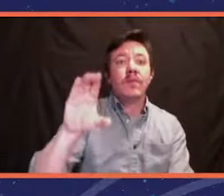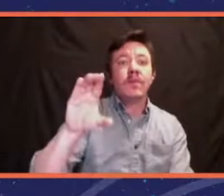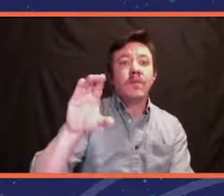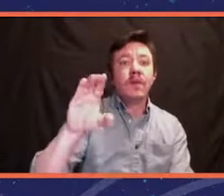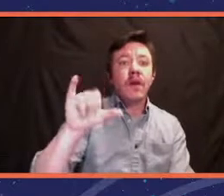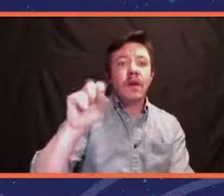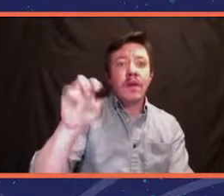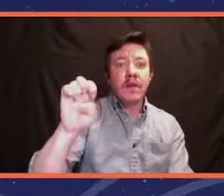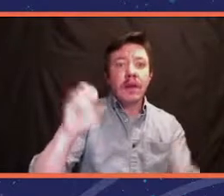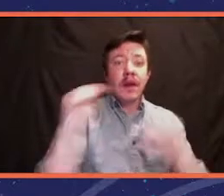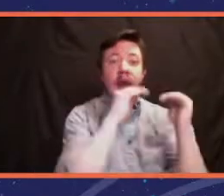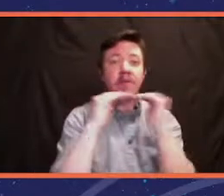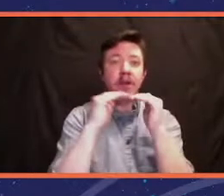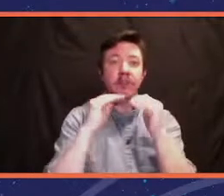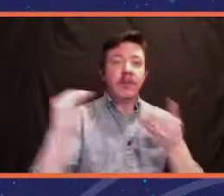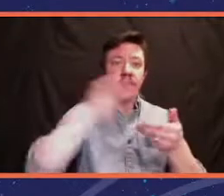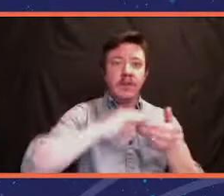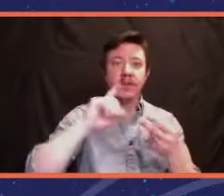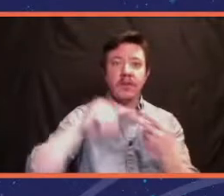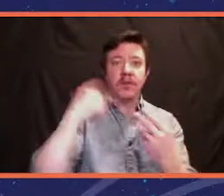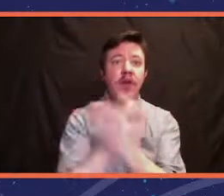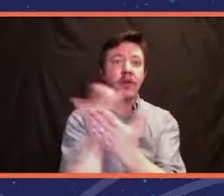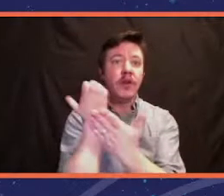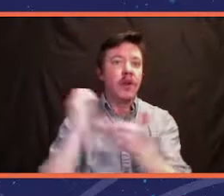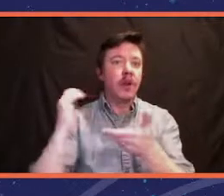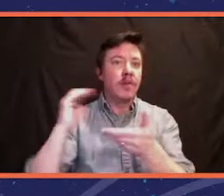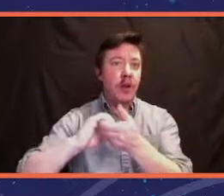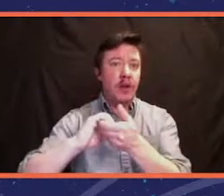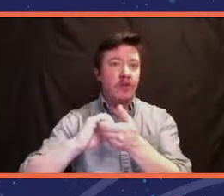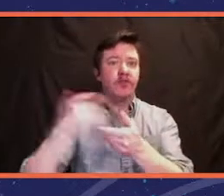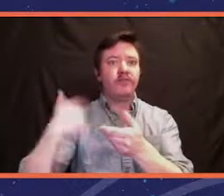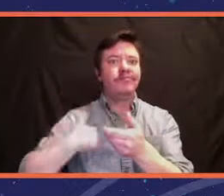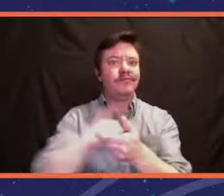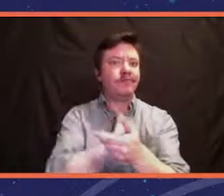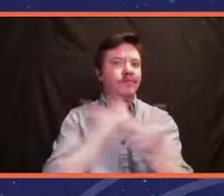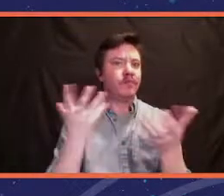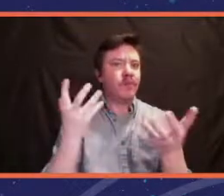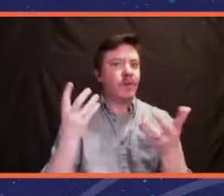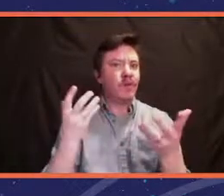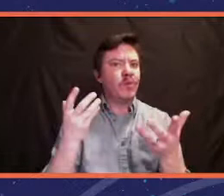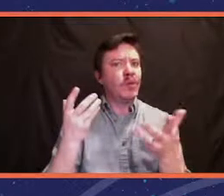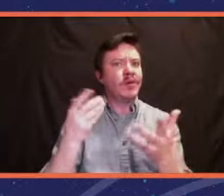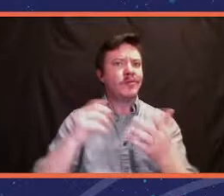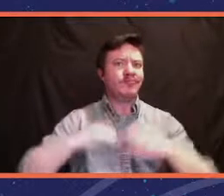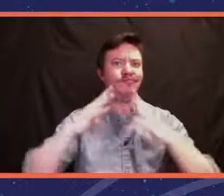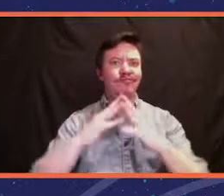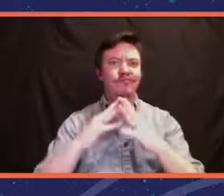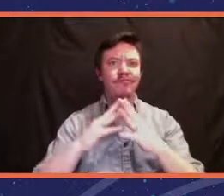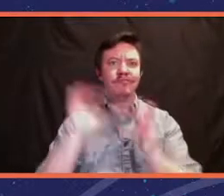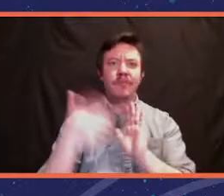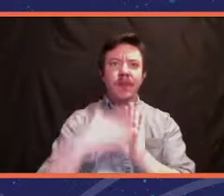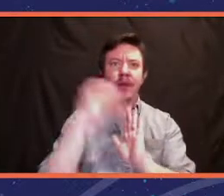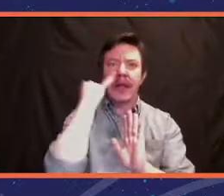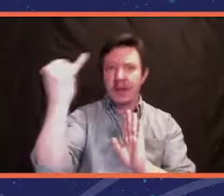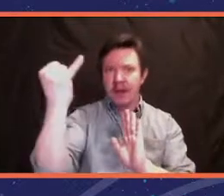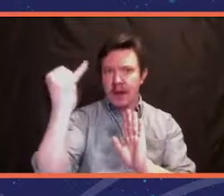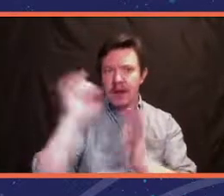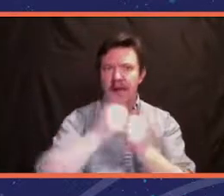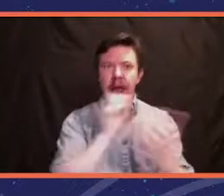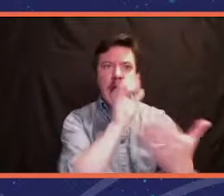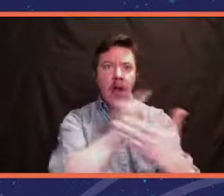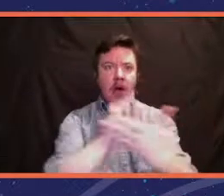the New Economy Coalition, we wanted to bring back this idea of engaging artists with